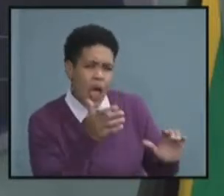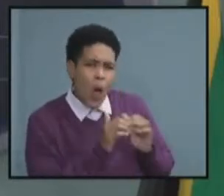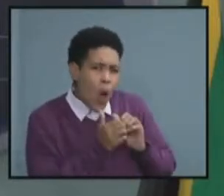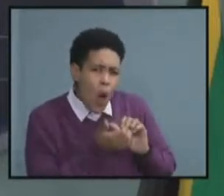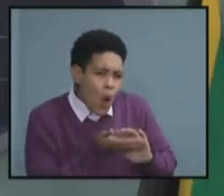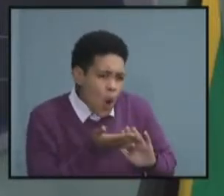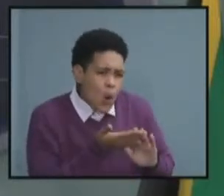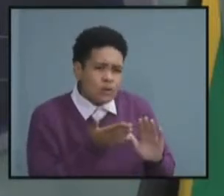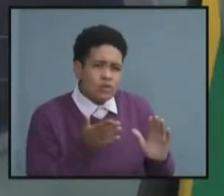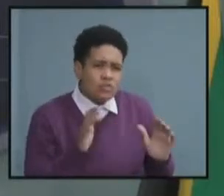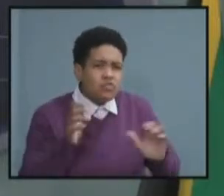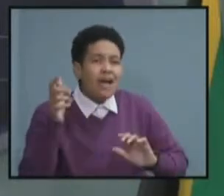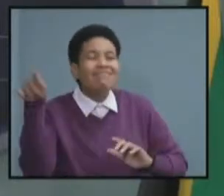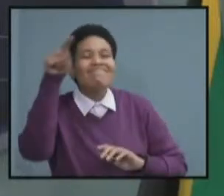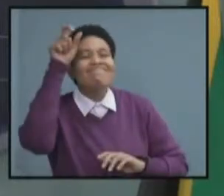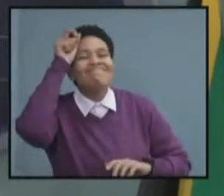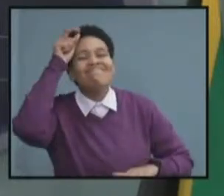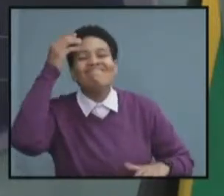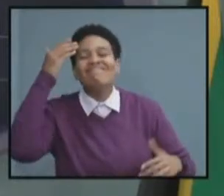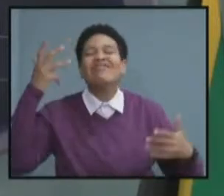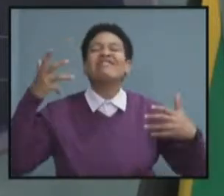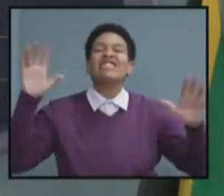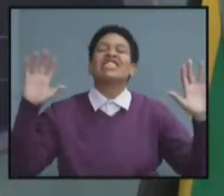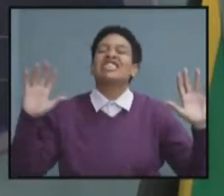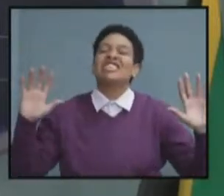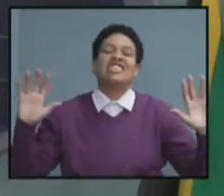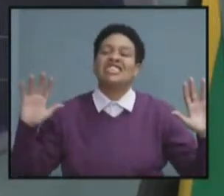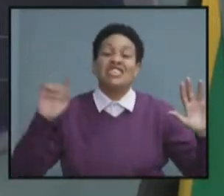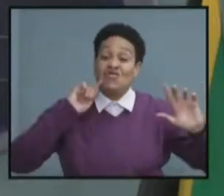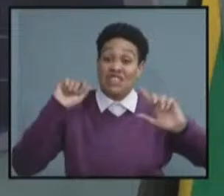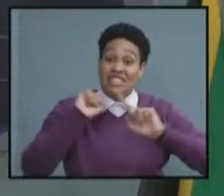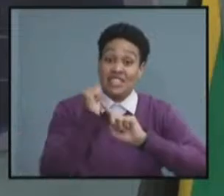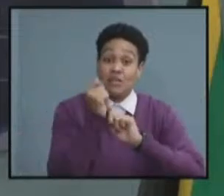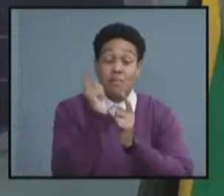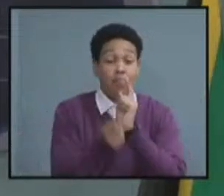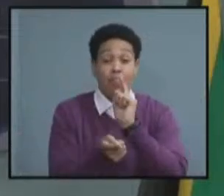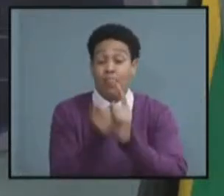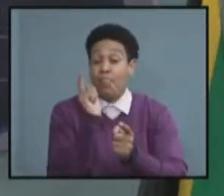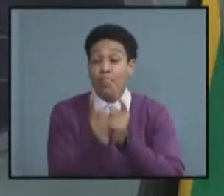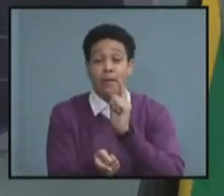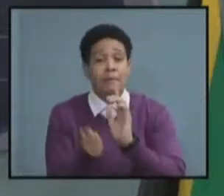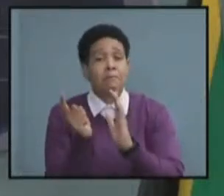these kinds of crises, will know that the situation changes minutely.